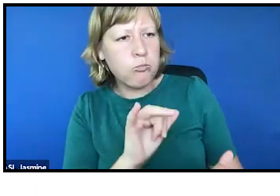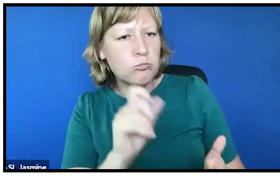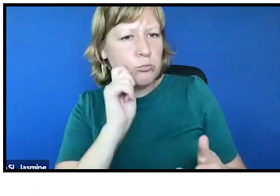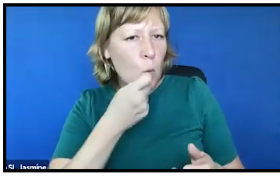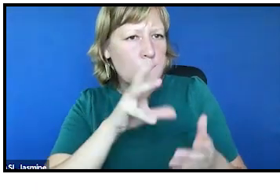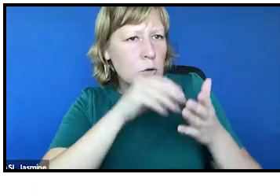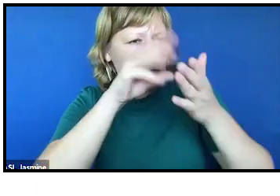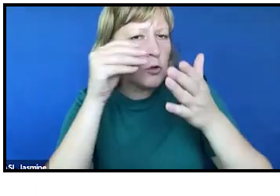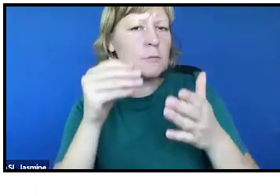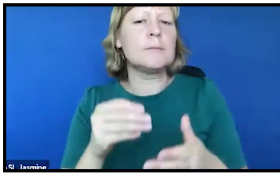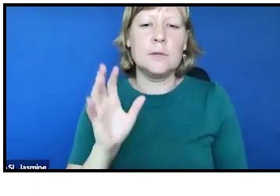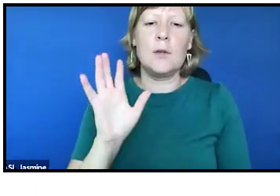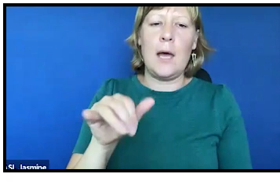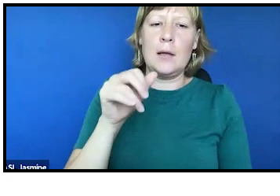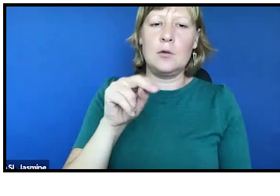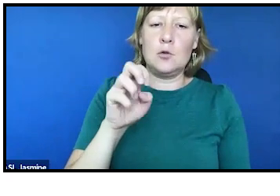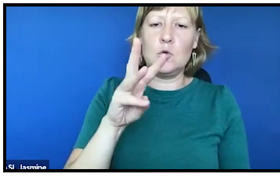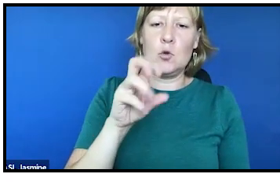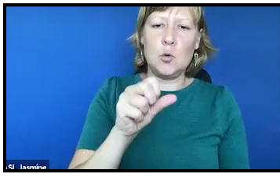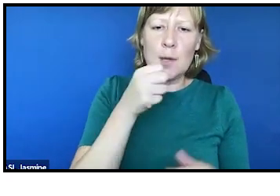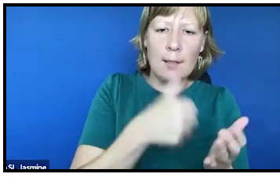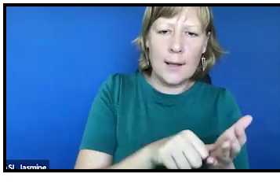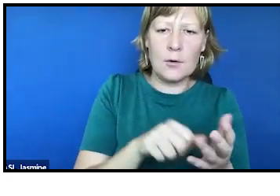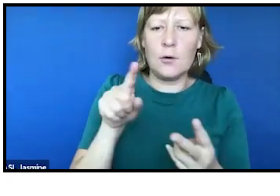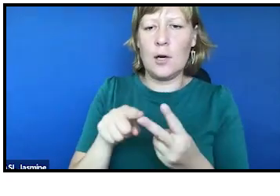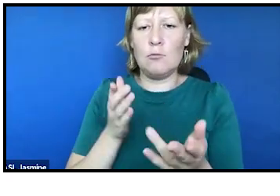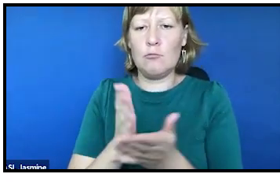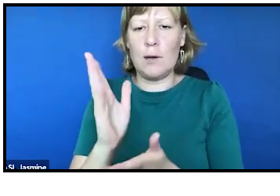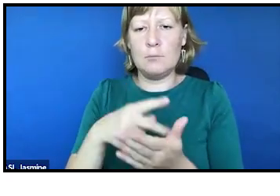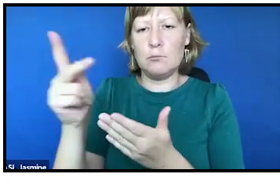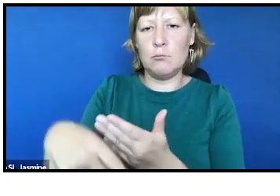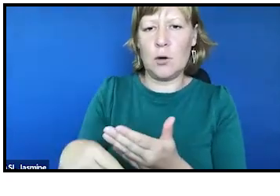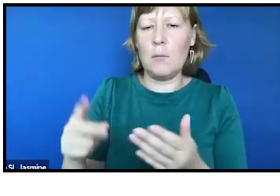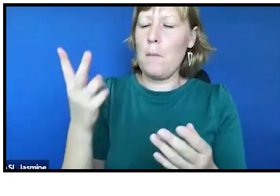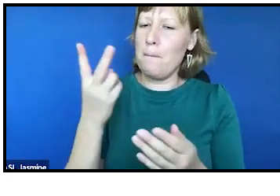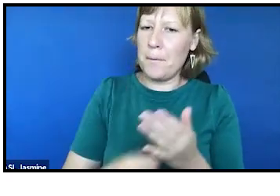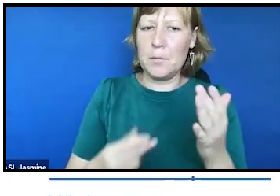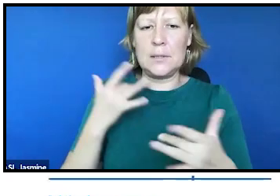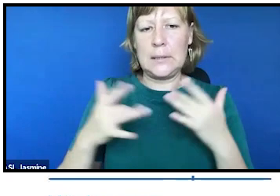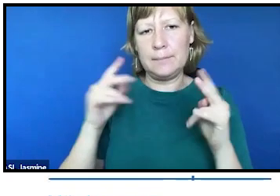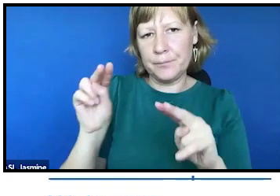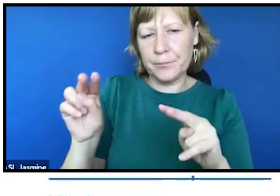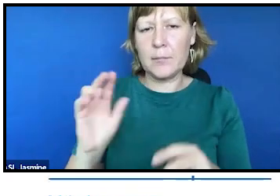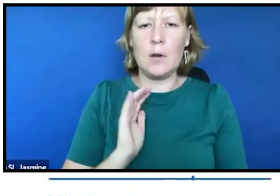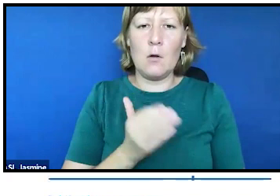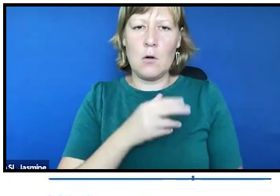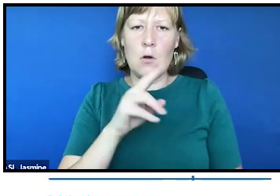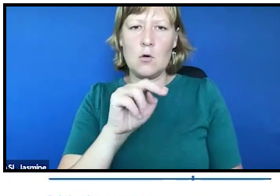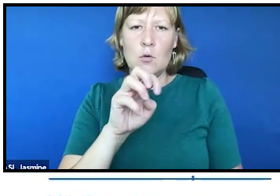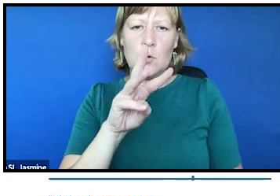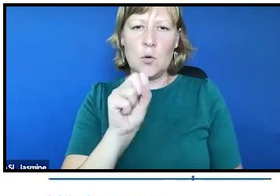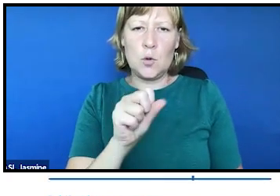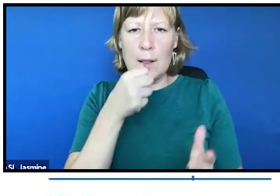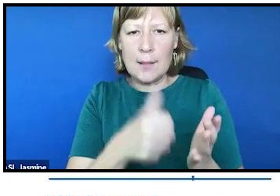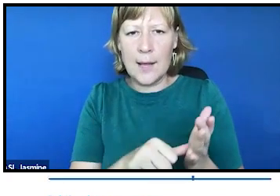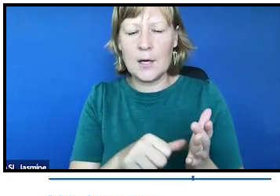newsletter and our rights program. So we're very excited about both. So our newsletter essentially, I don't know if you've